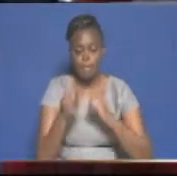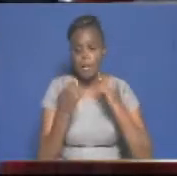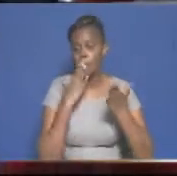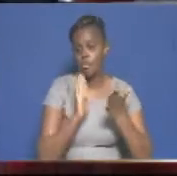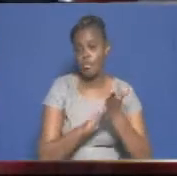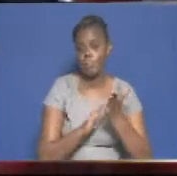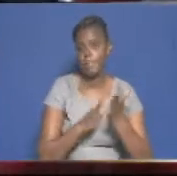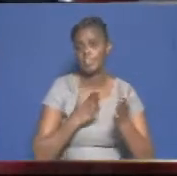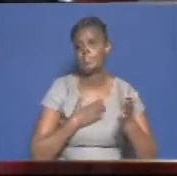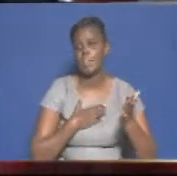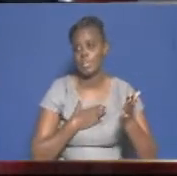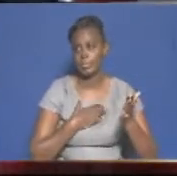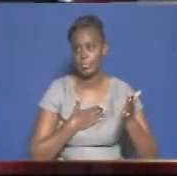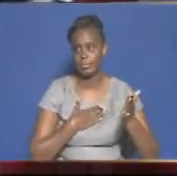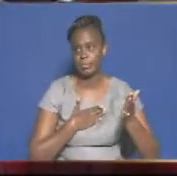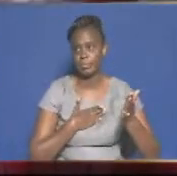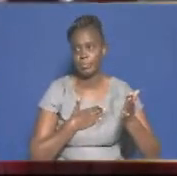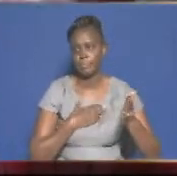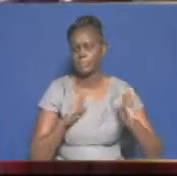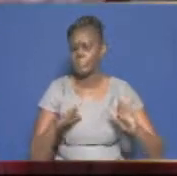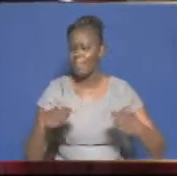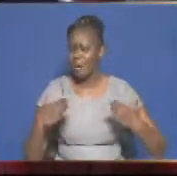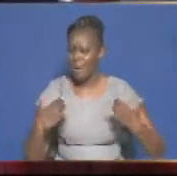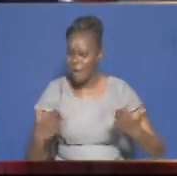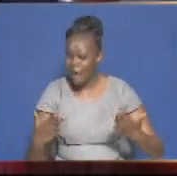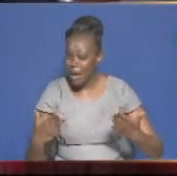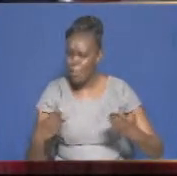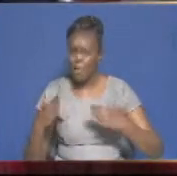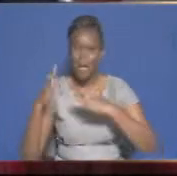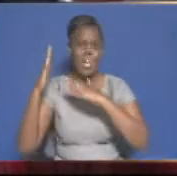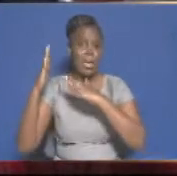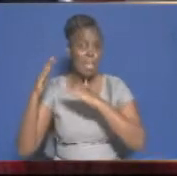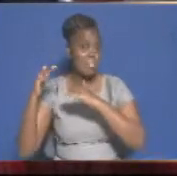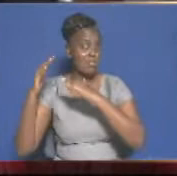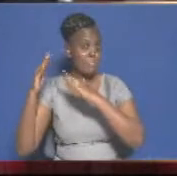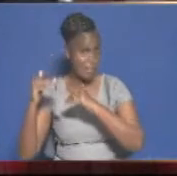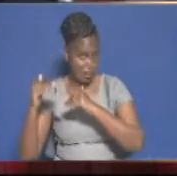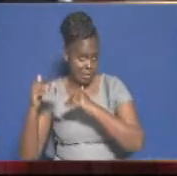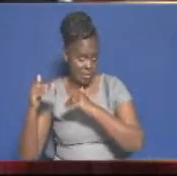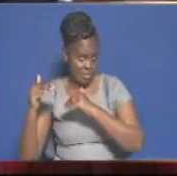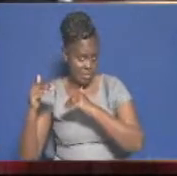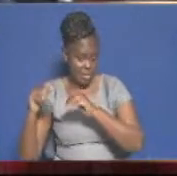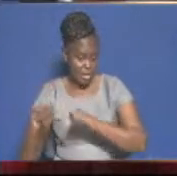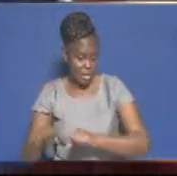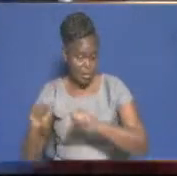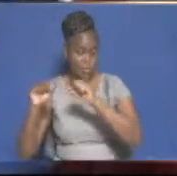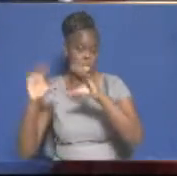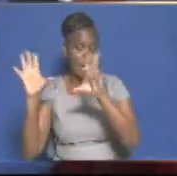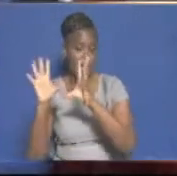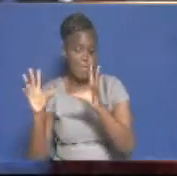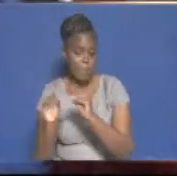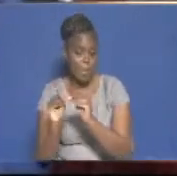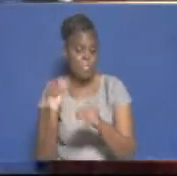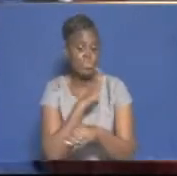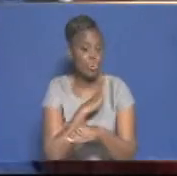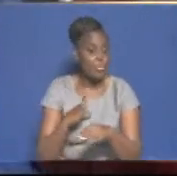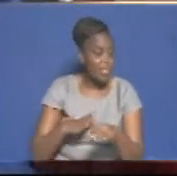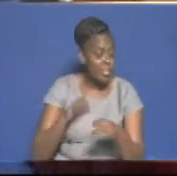Mr. Speaker, how do you expect chair of a budget committee in a